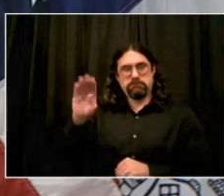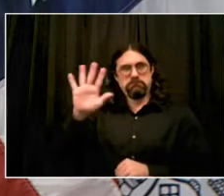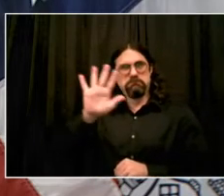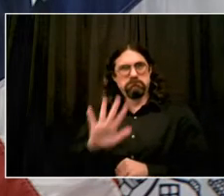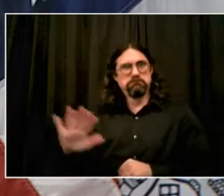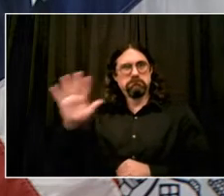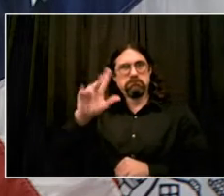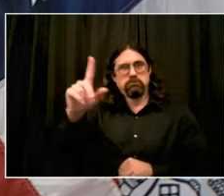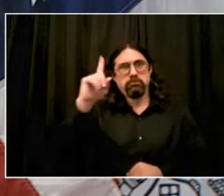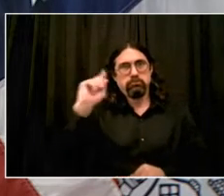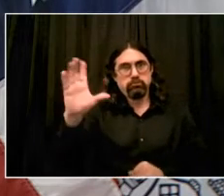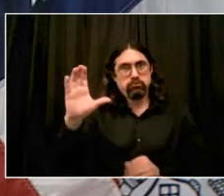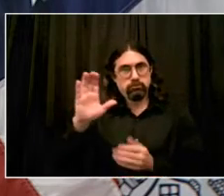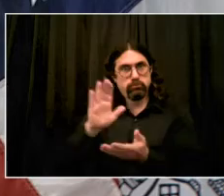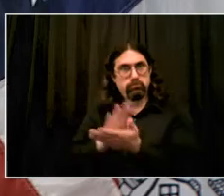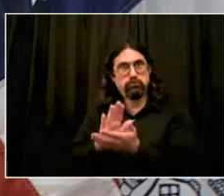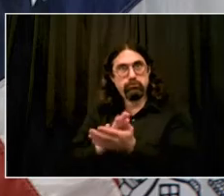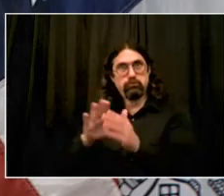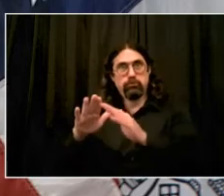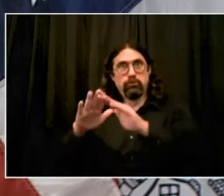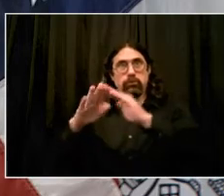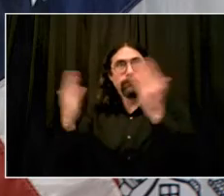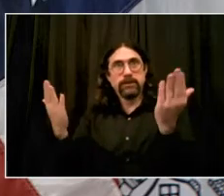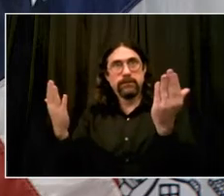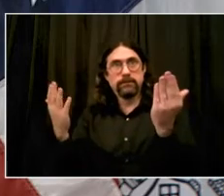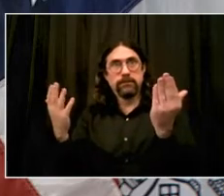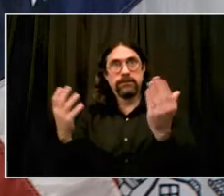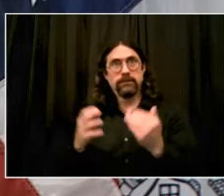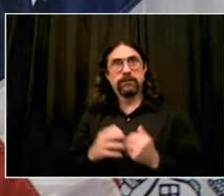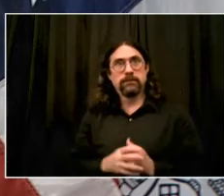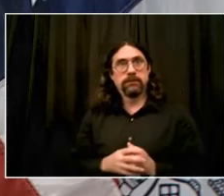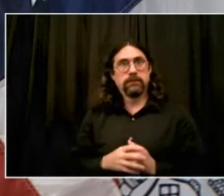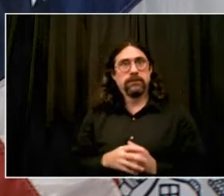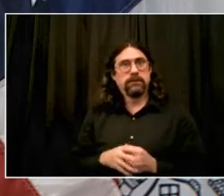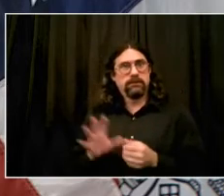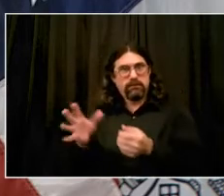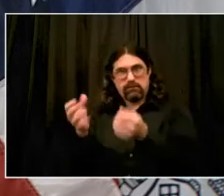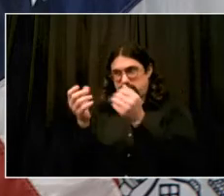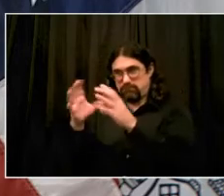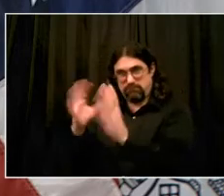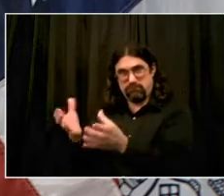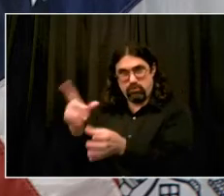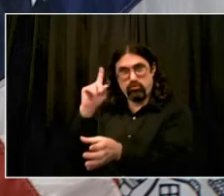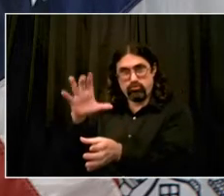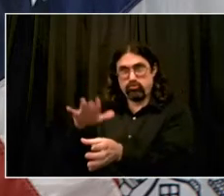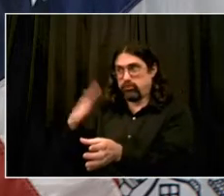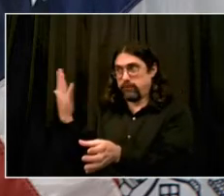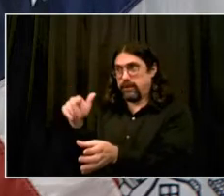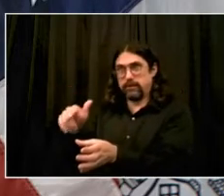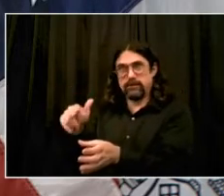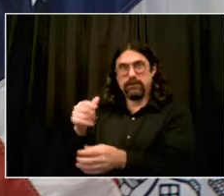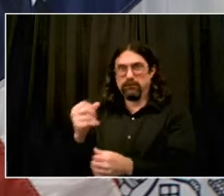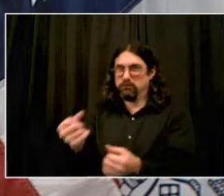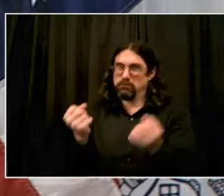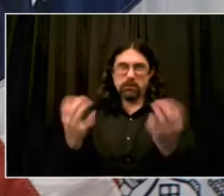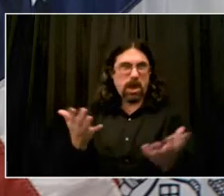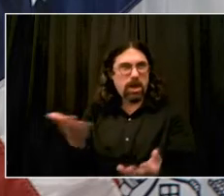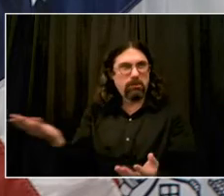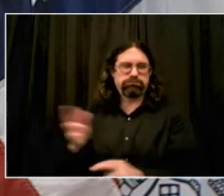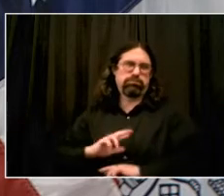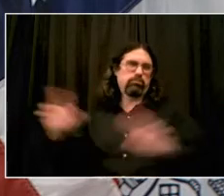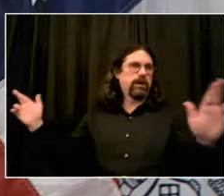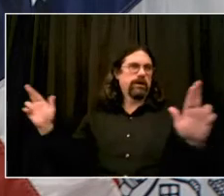but others need to get more information to do that. Because of the conversation I had with Henry trying to lay out the school by